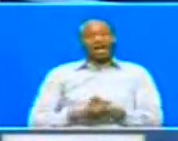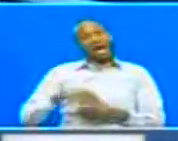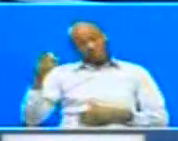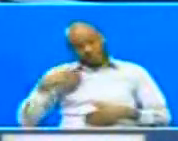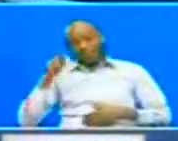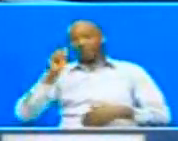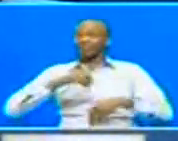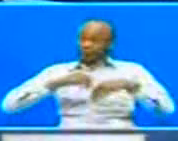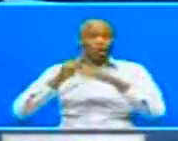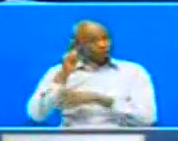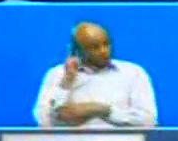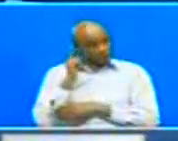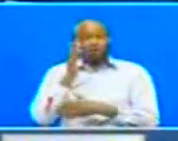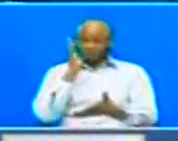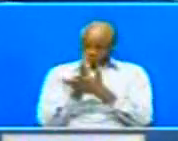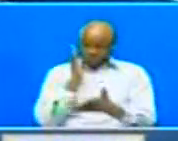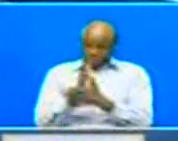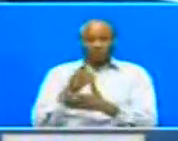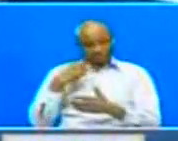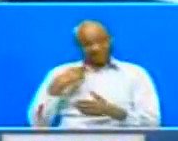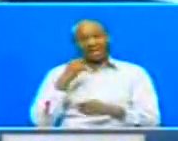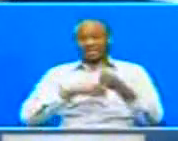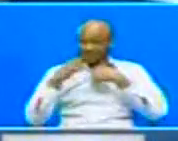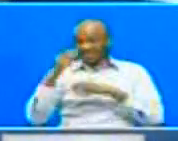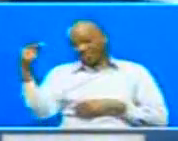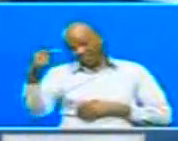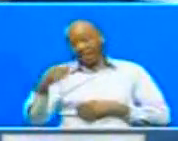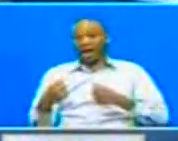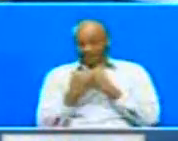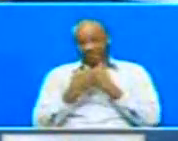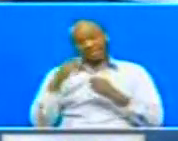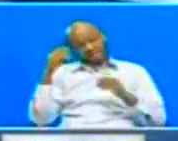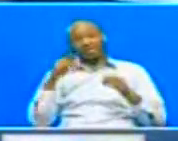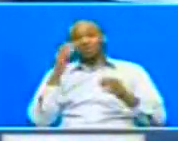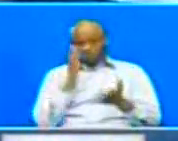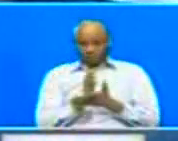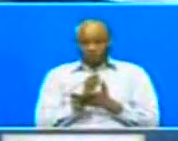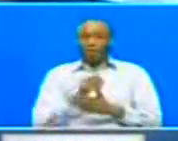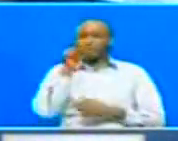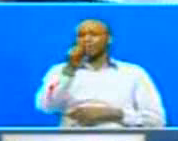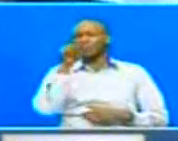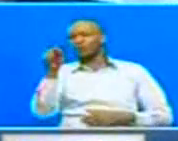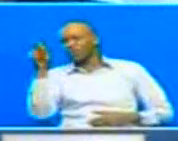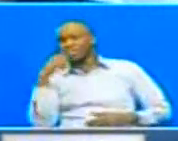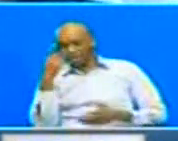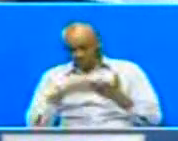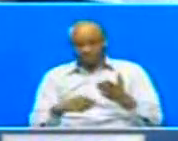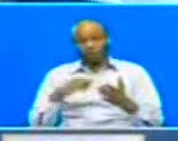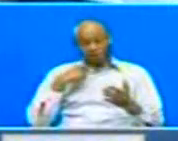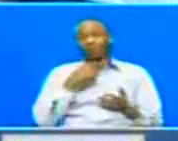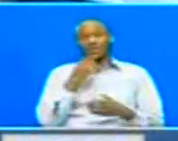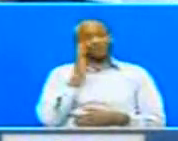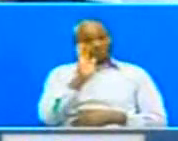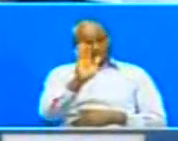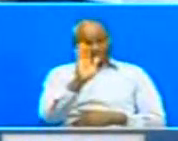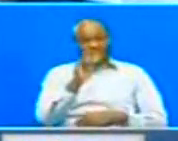the law be followed. No doubt. There is some nefarious activity that's taking place within the camps. Pinpoint them. What do you say? We'll get to your feedback